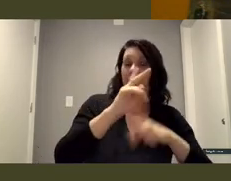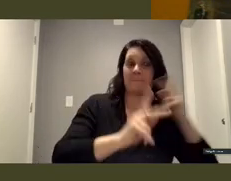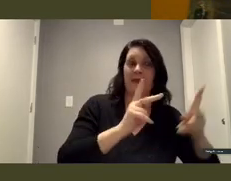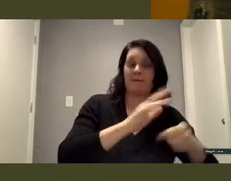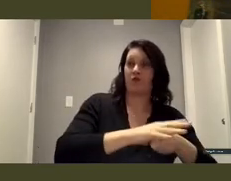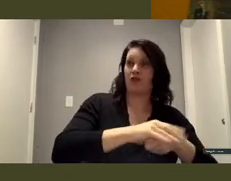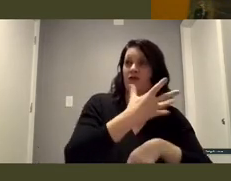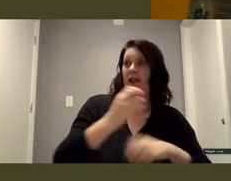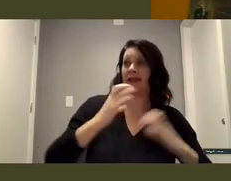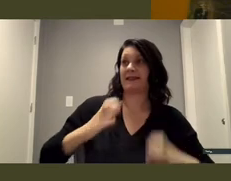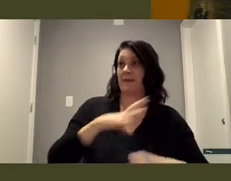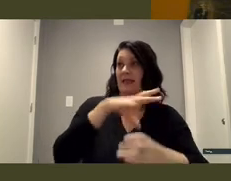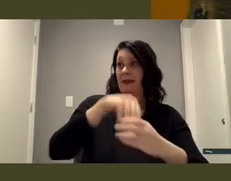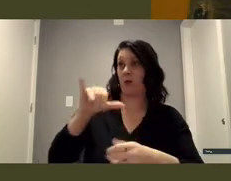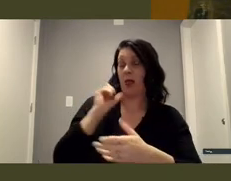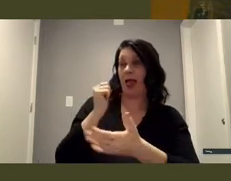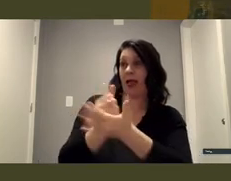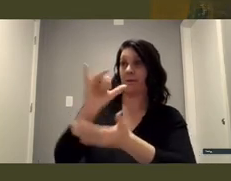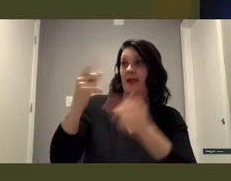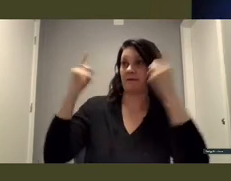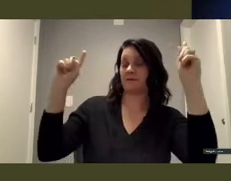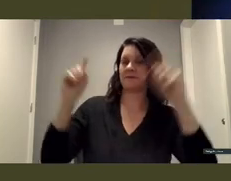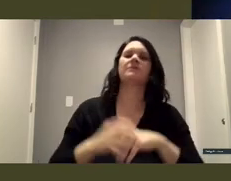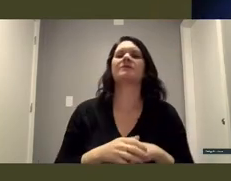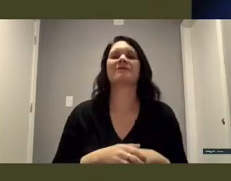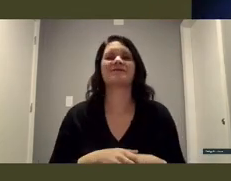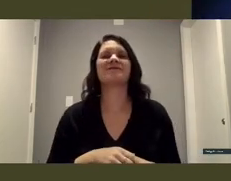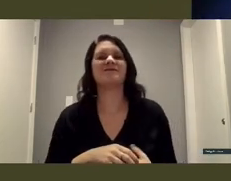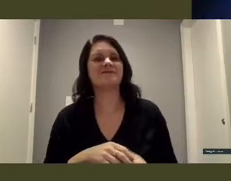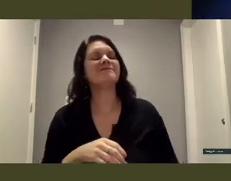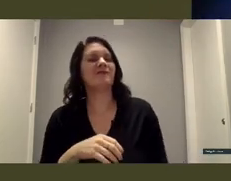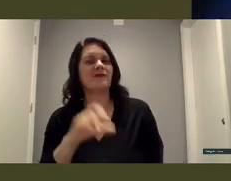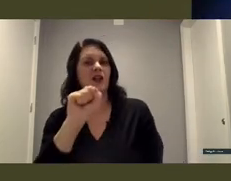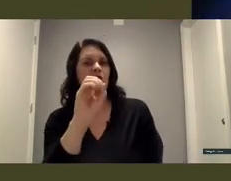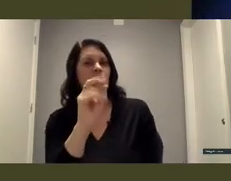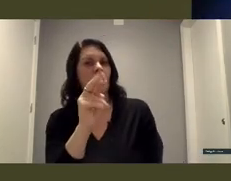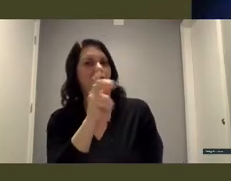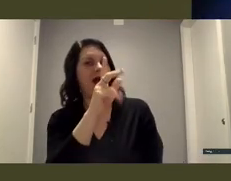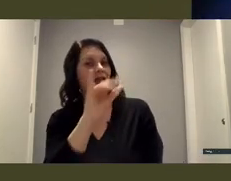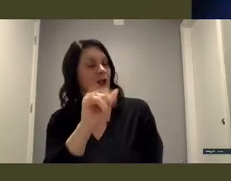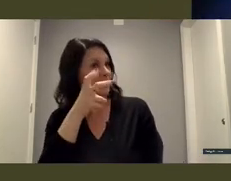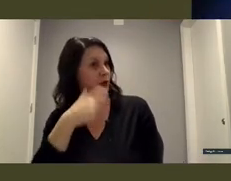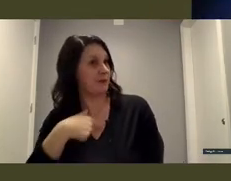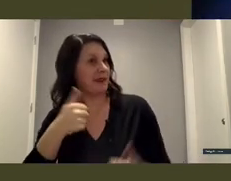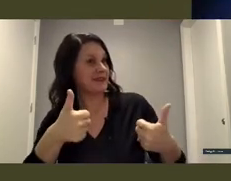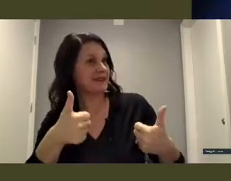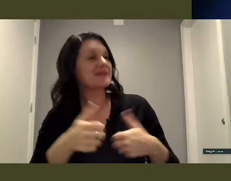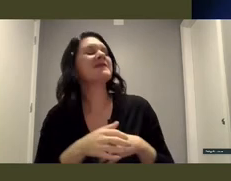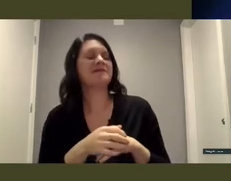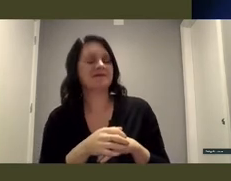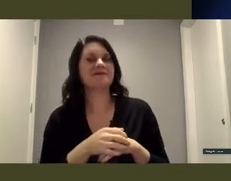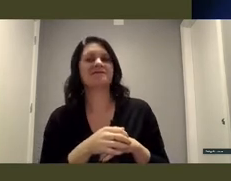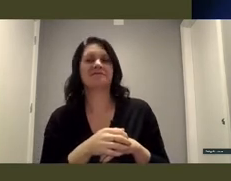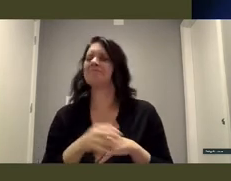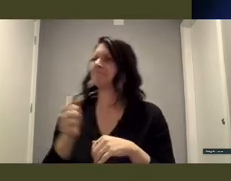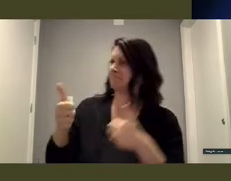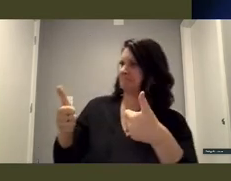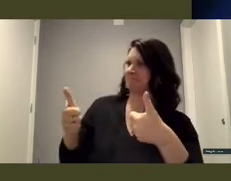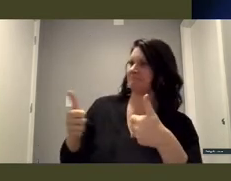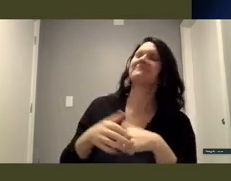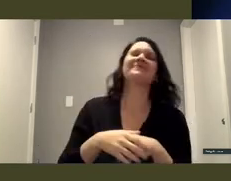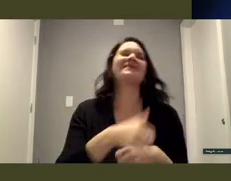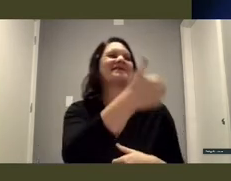help? I love this question. Can you hear me properly? Yes. Yes. Fine. Okay. Thanks. Wonderful. I